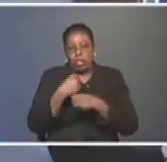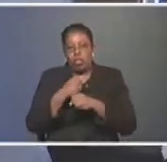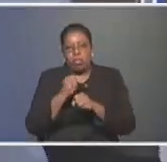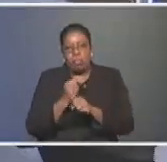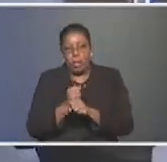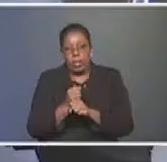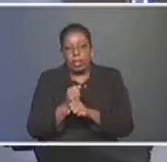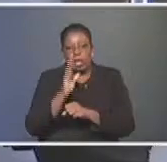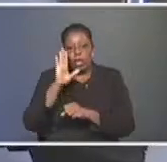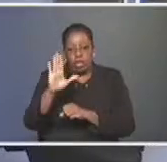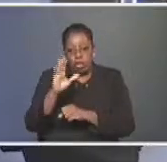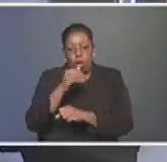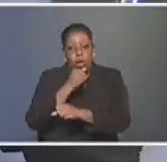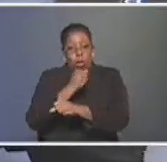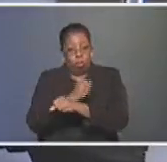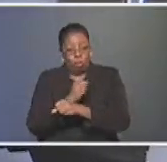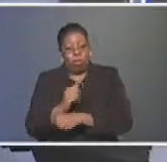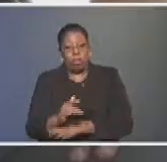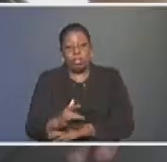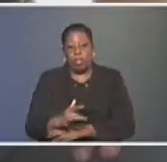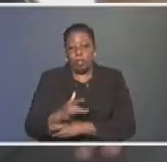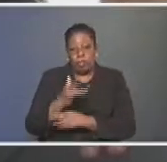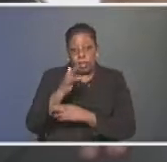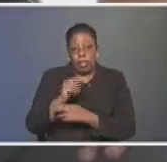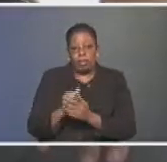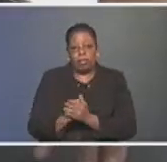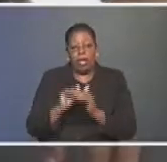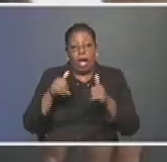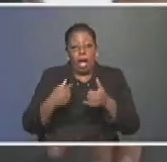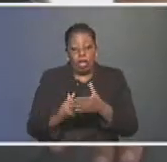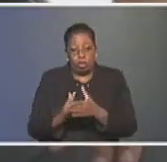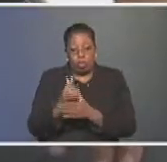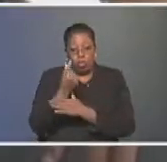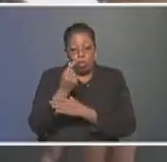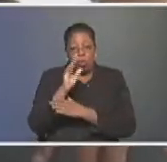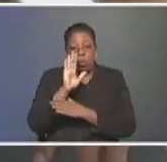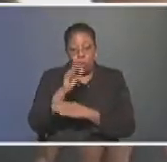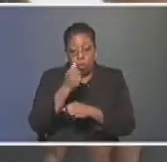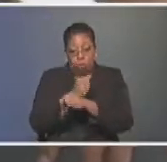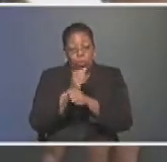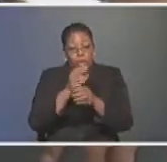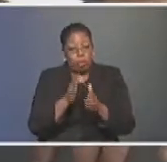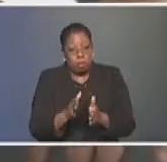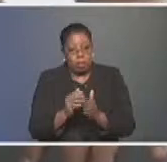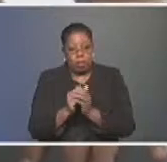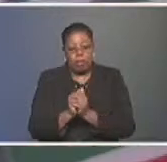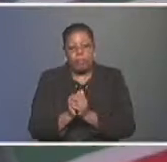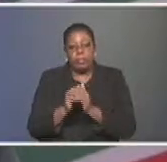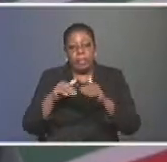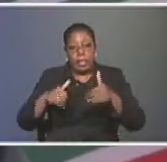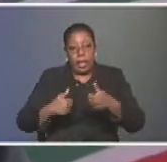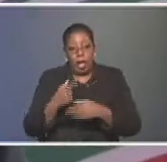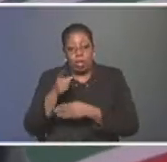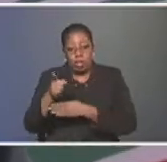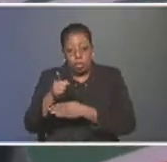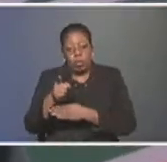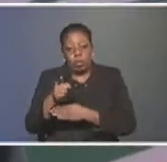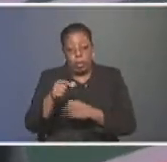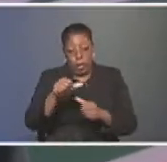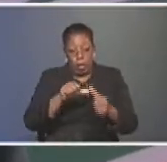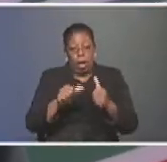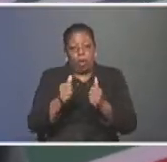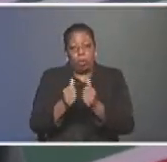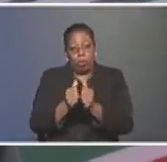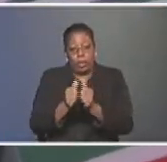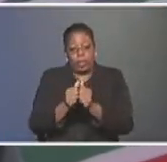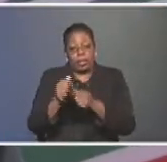your employees feel, how you grow your employees, and how you interact with the community